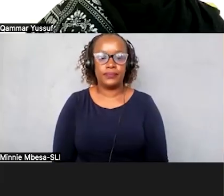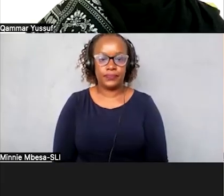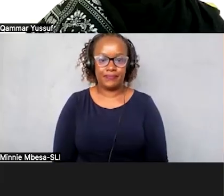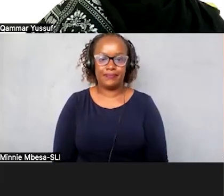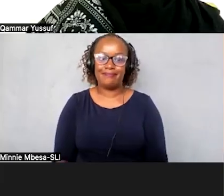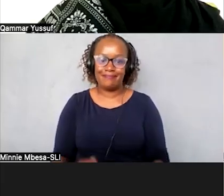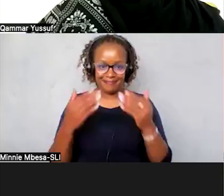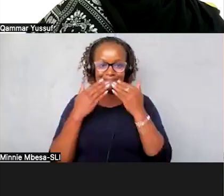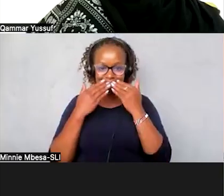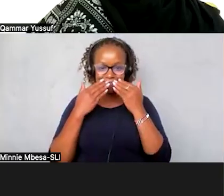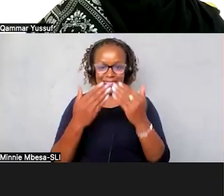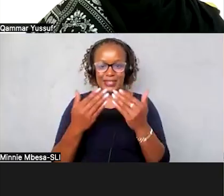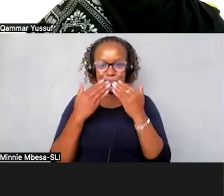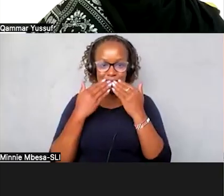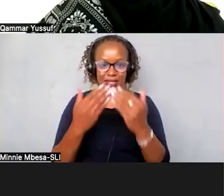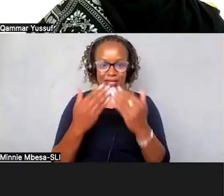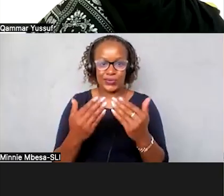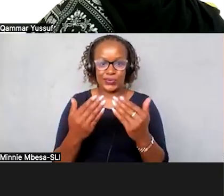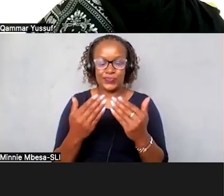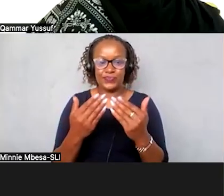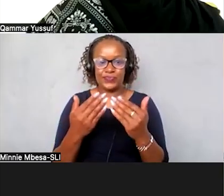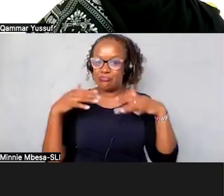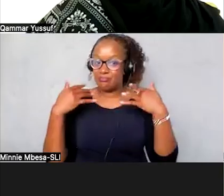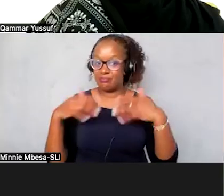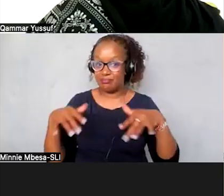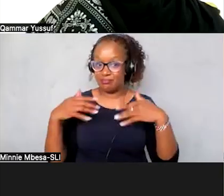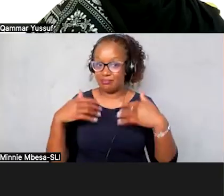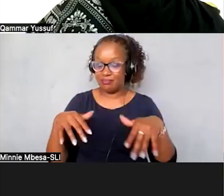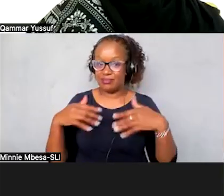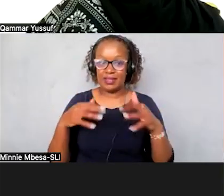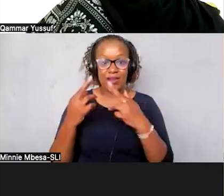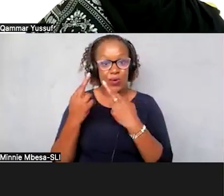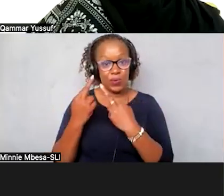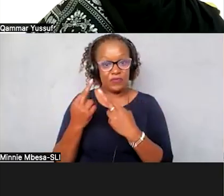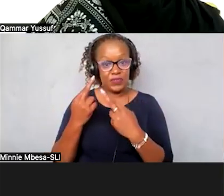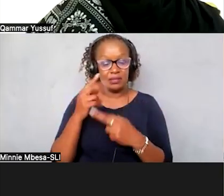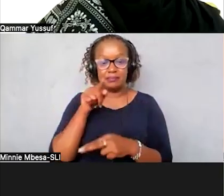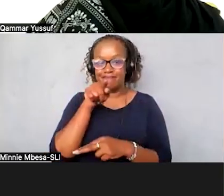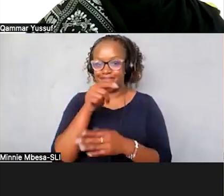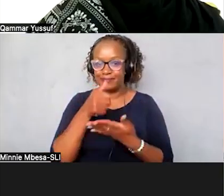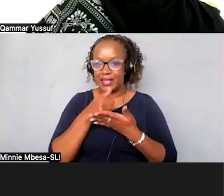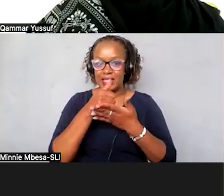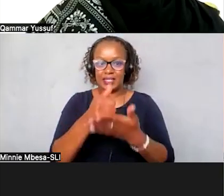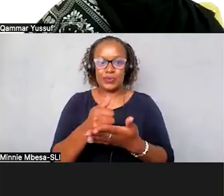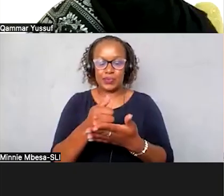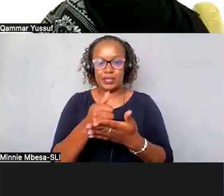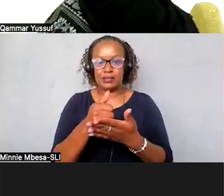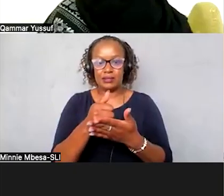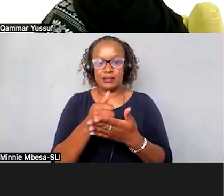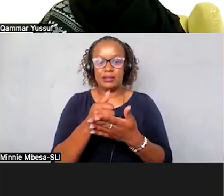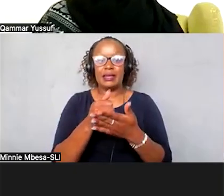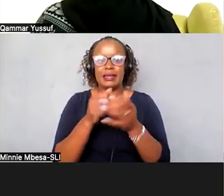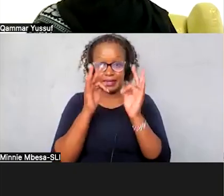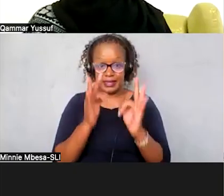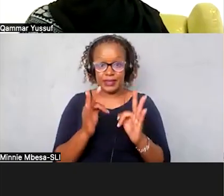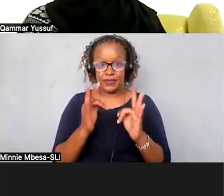Thank you. Thank you. Awesome. I'm hoping that was helpful. And if still not challenged, please